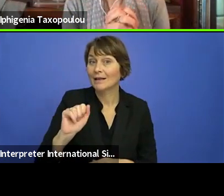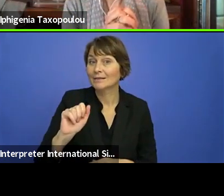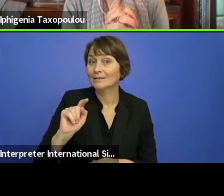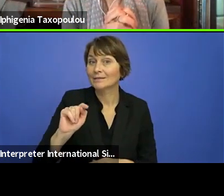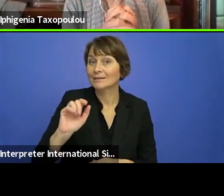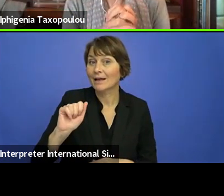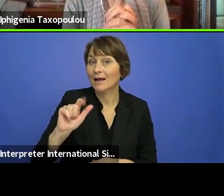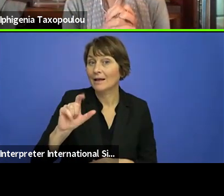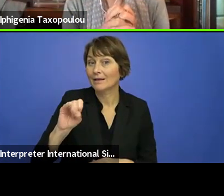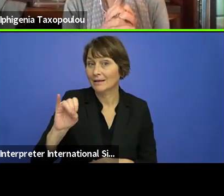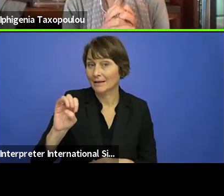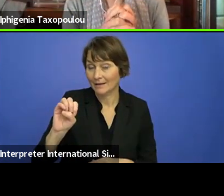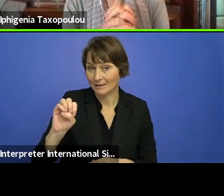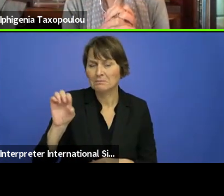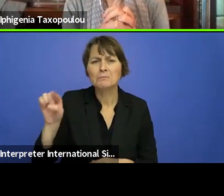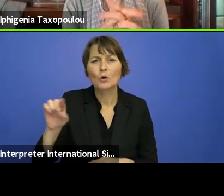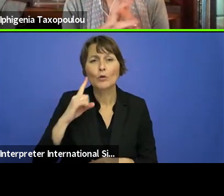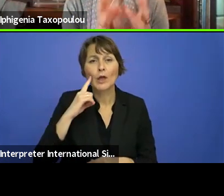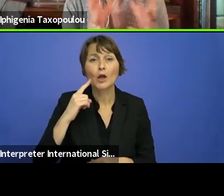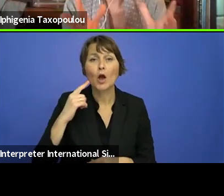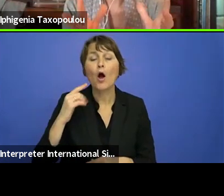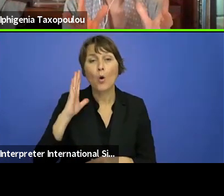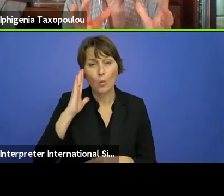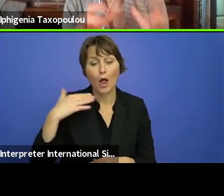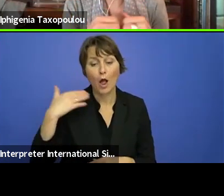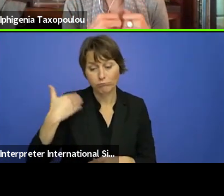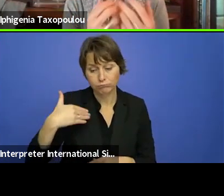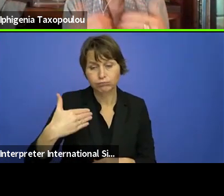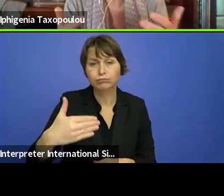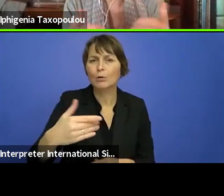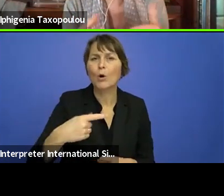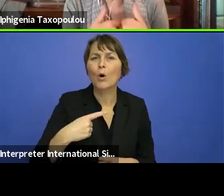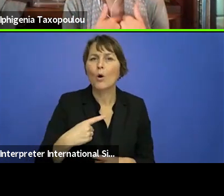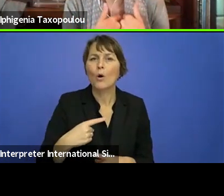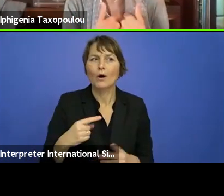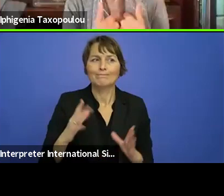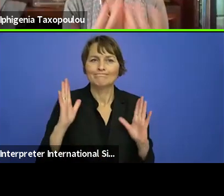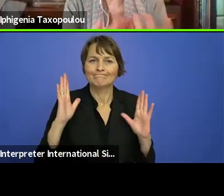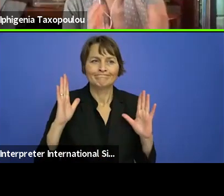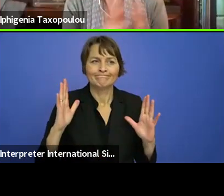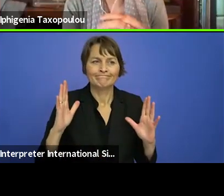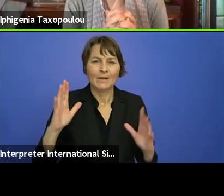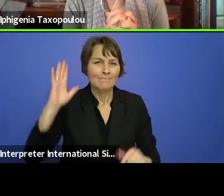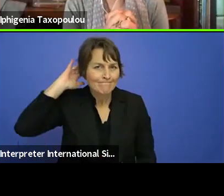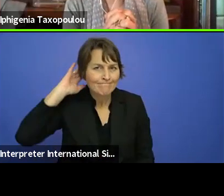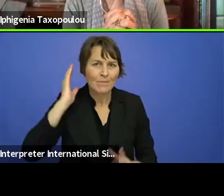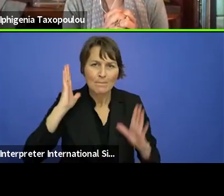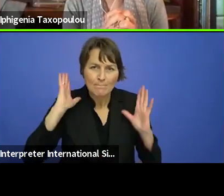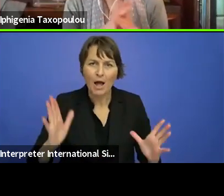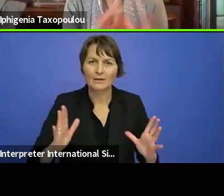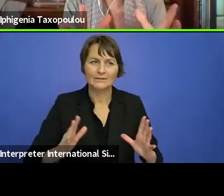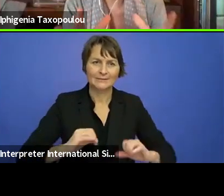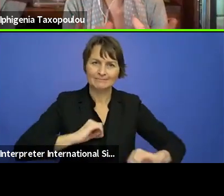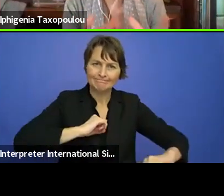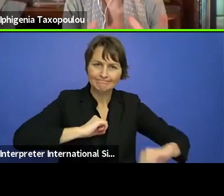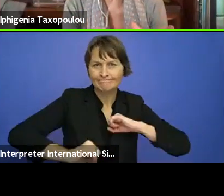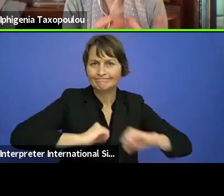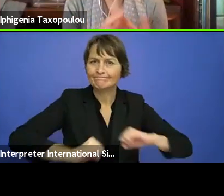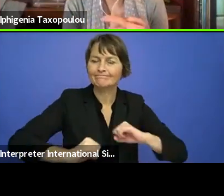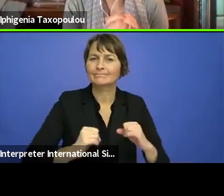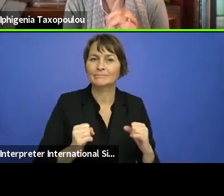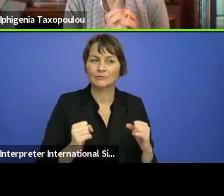or is it a necessity that comes out of the point where we